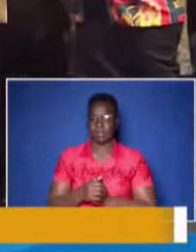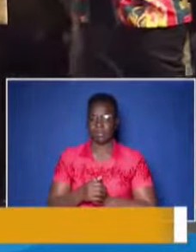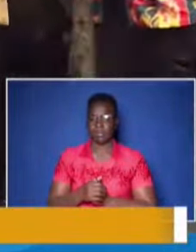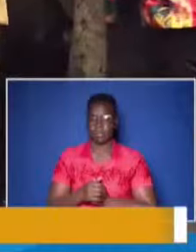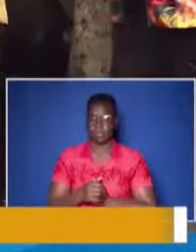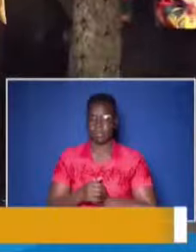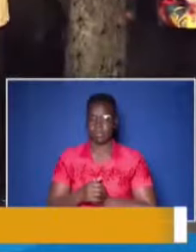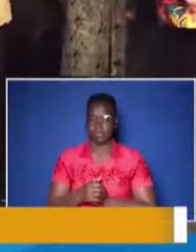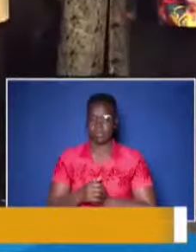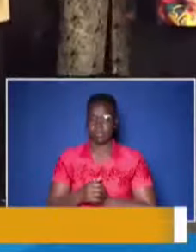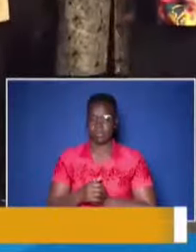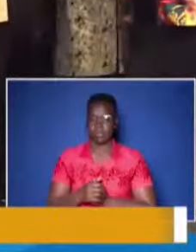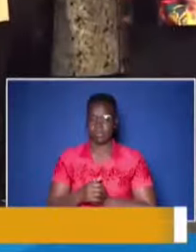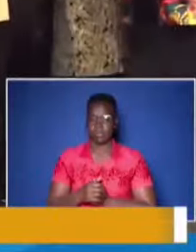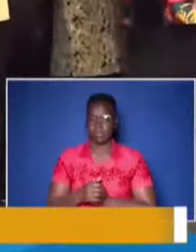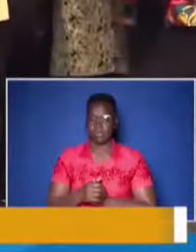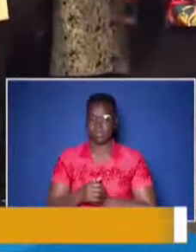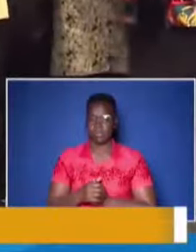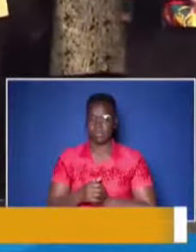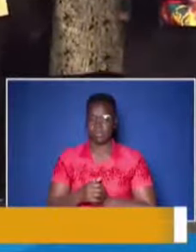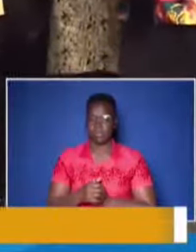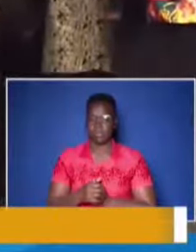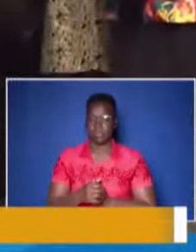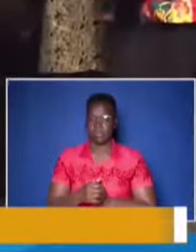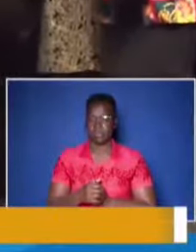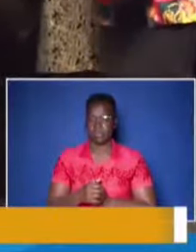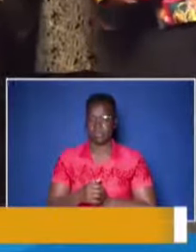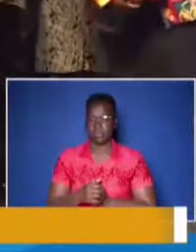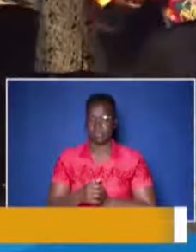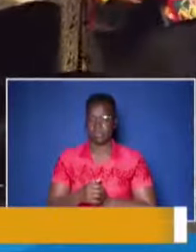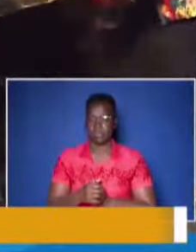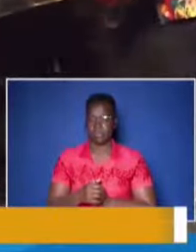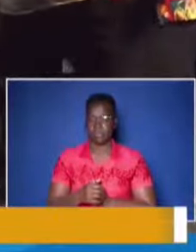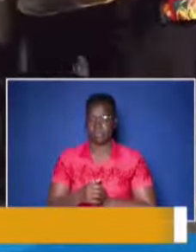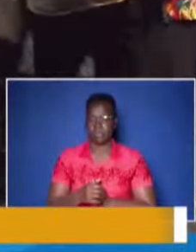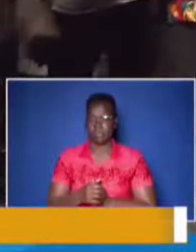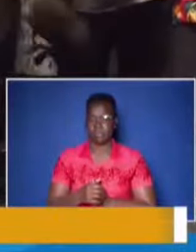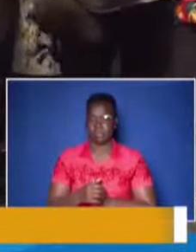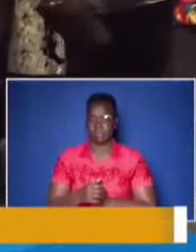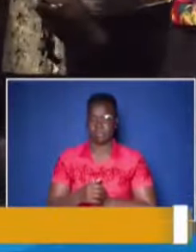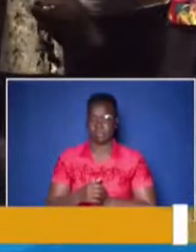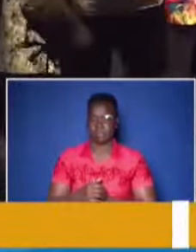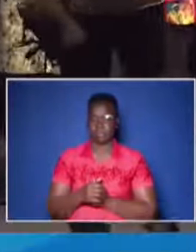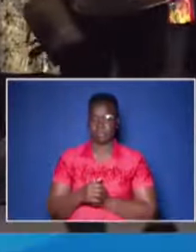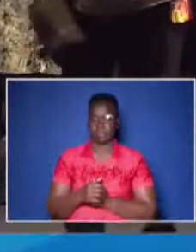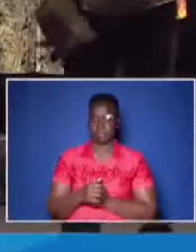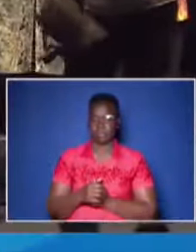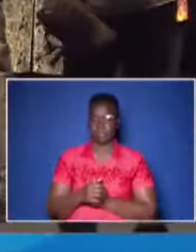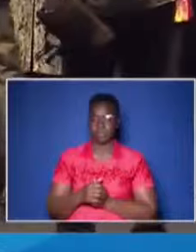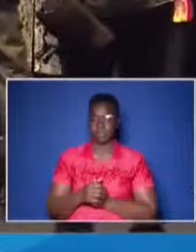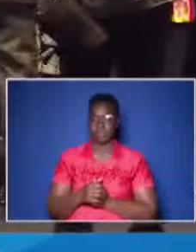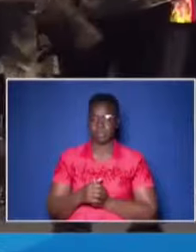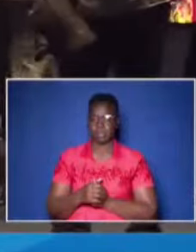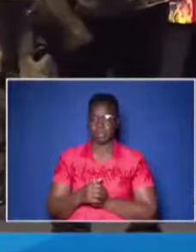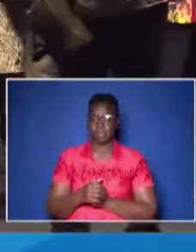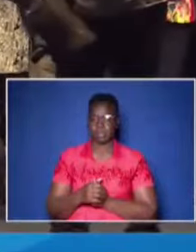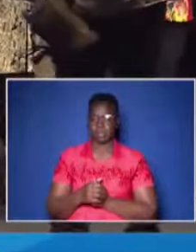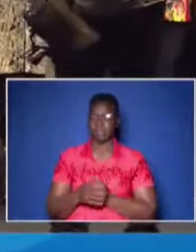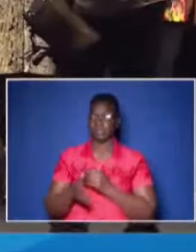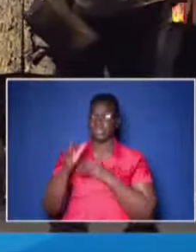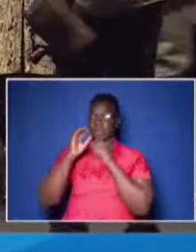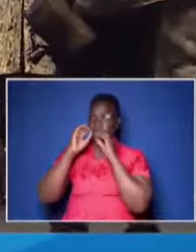again is he here he's coming God bless you sir bless